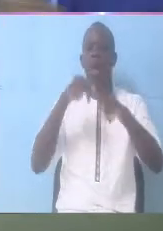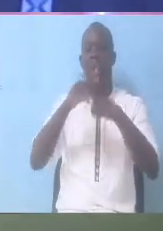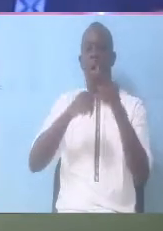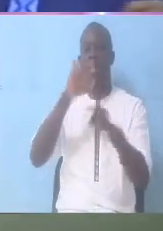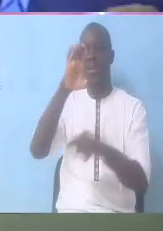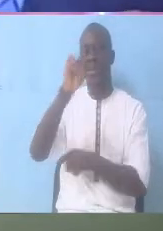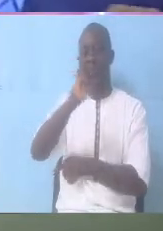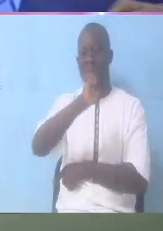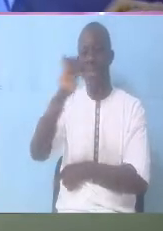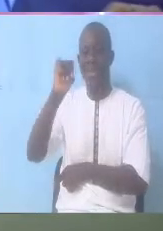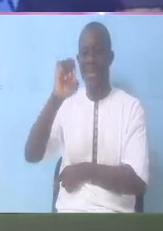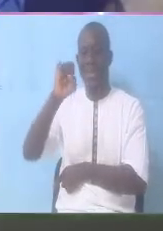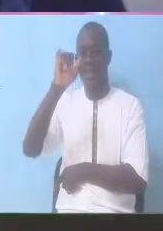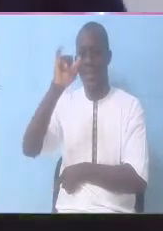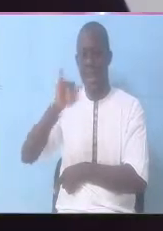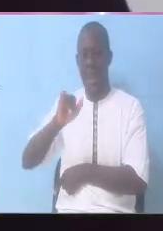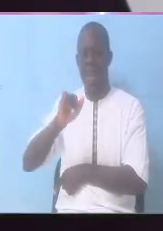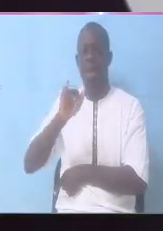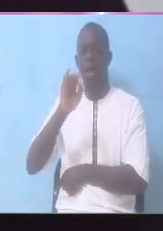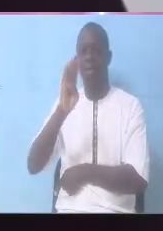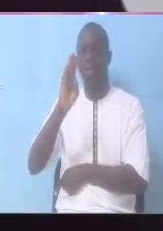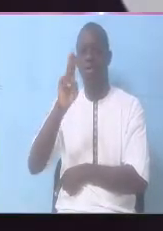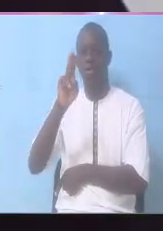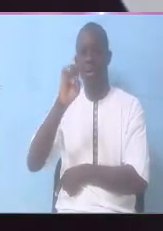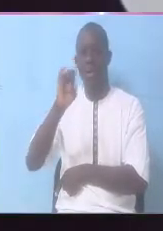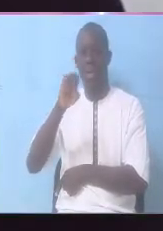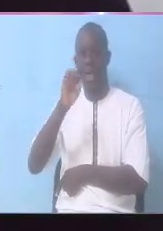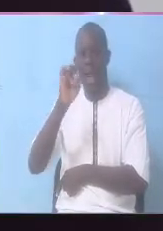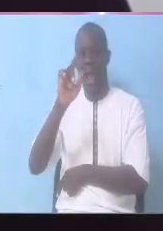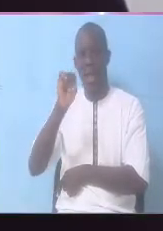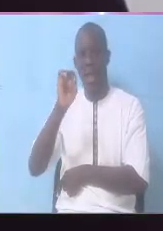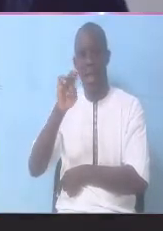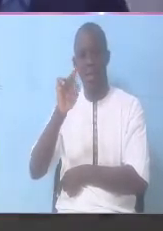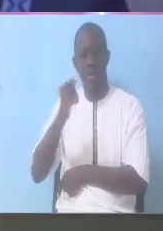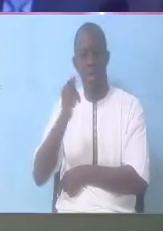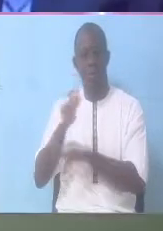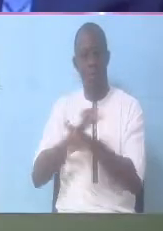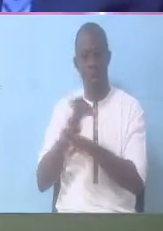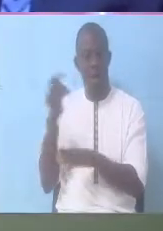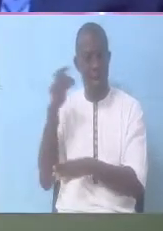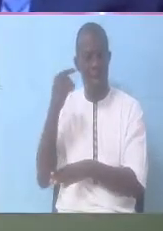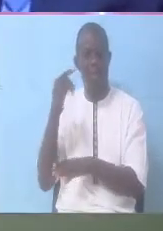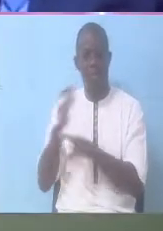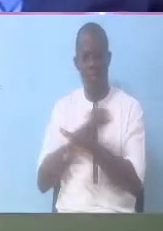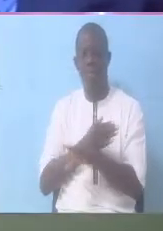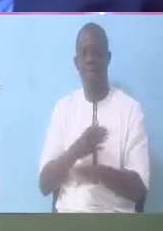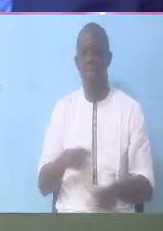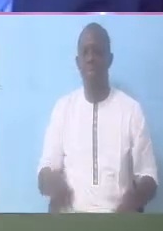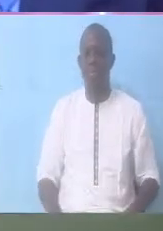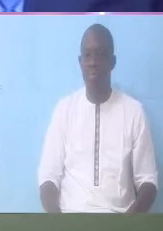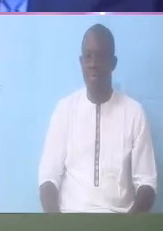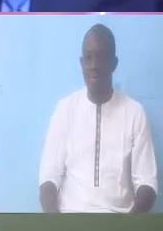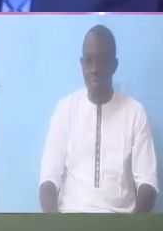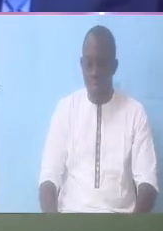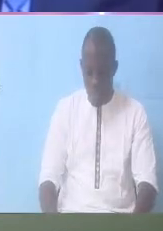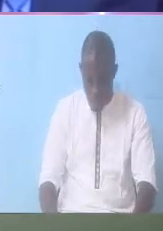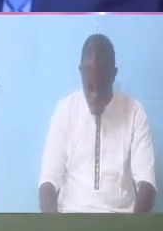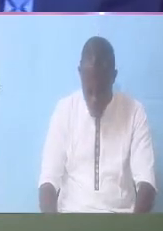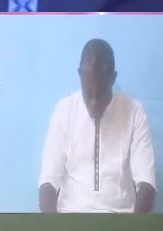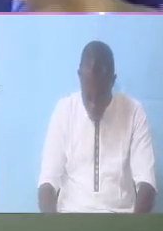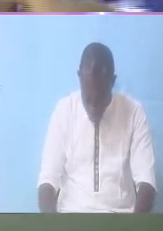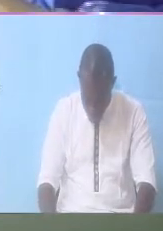Bujiling. Yes, so what happened there? I had people saying this witch hunters were from Guinea-Conakry. They were